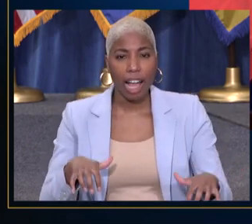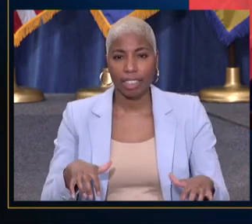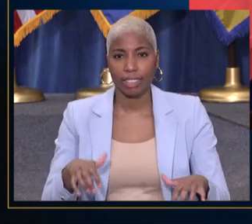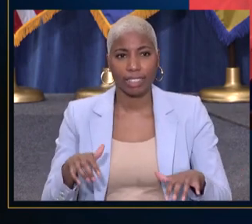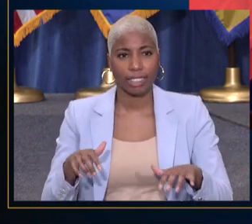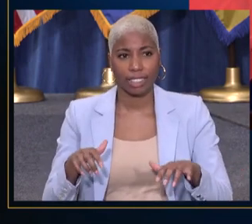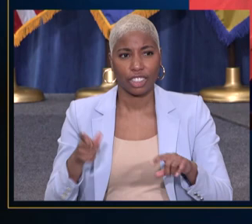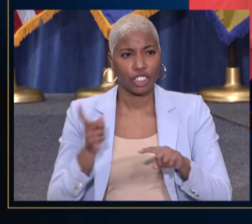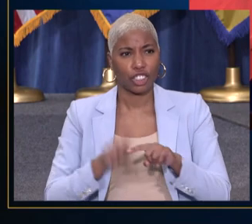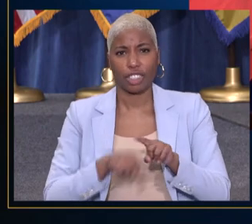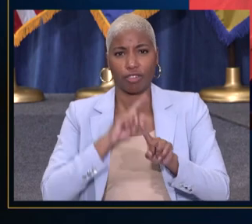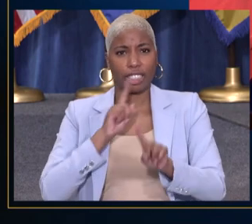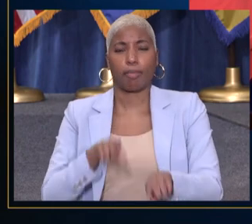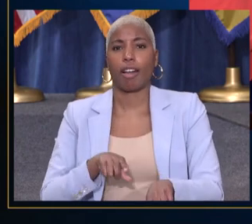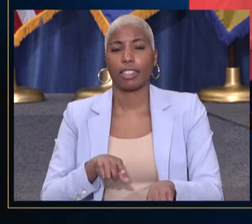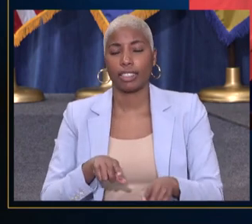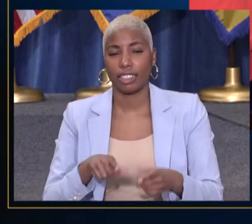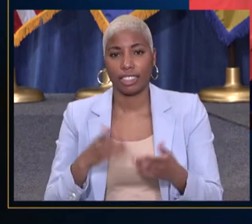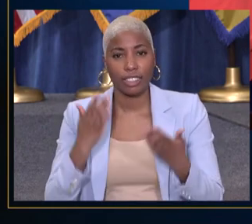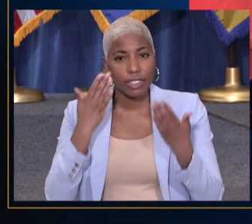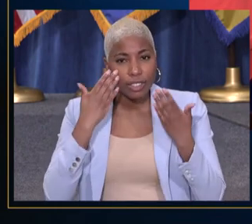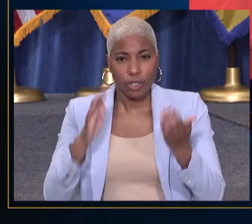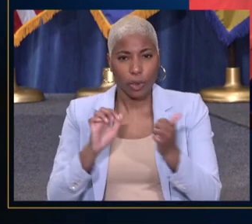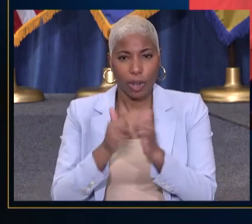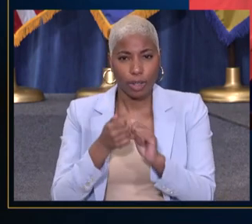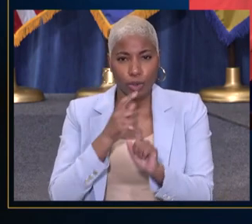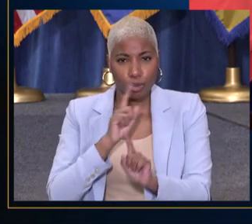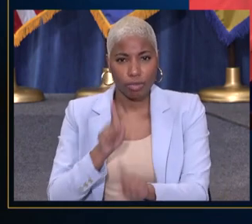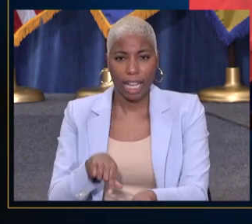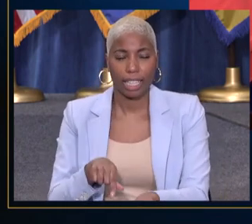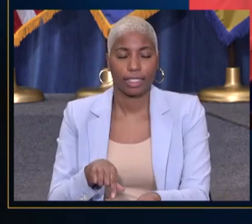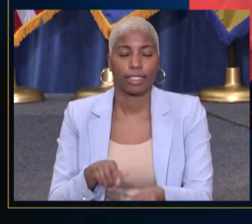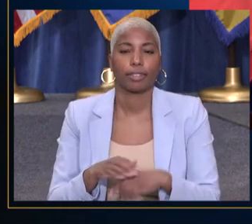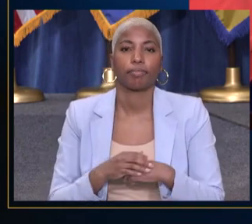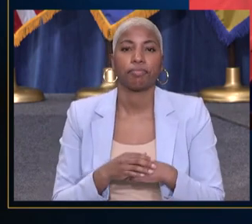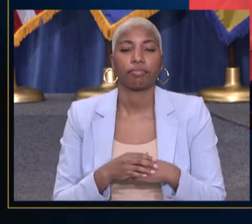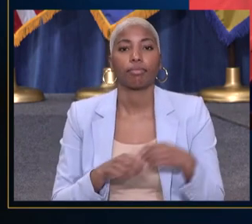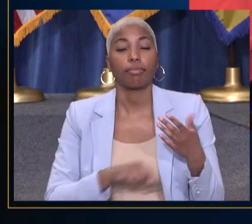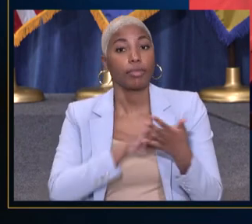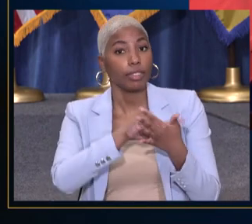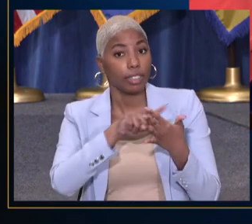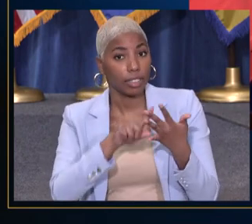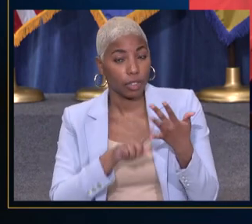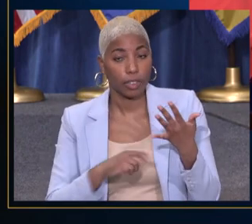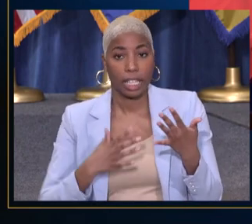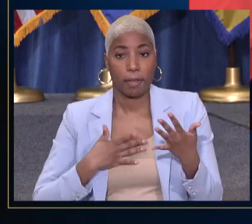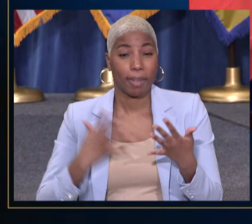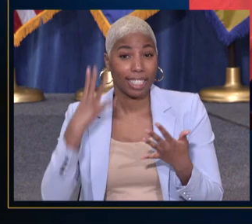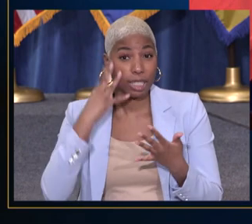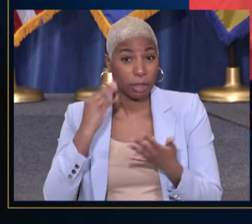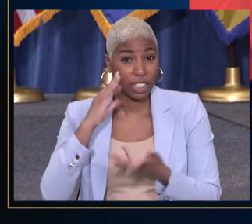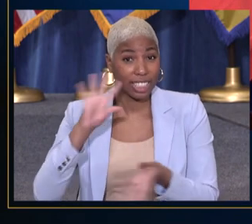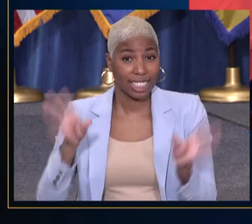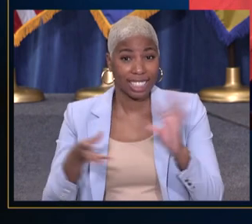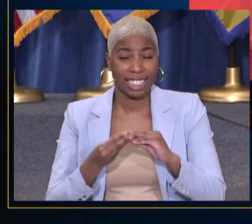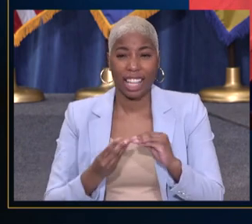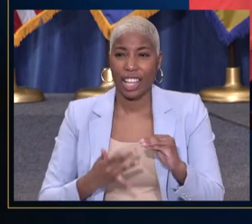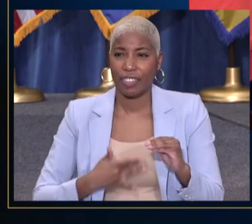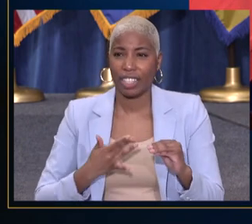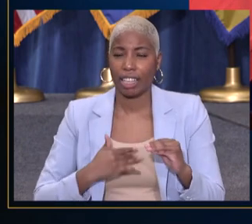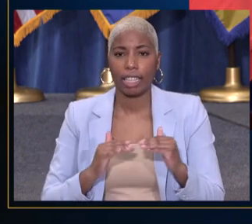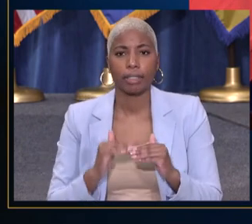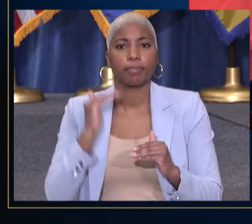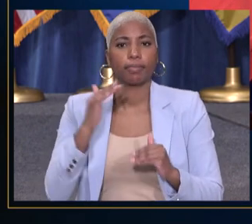really don't know how to react. And I think all of these experiences have made me very sensitive